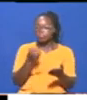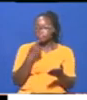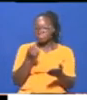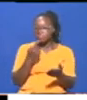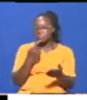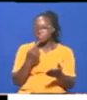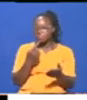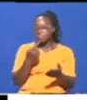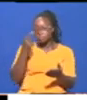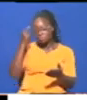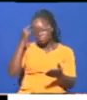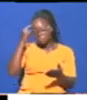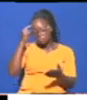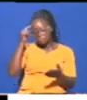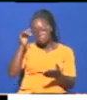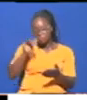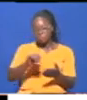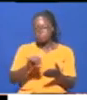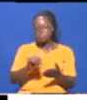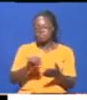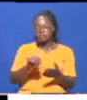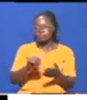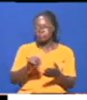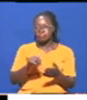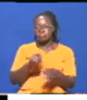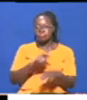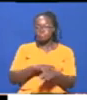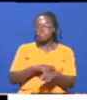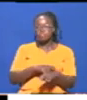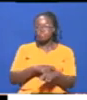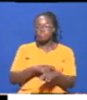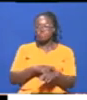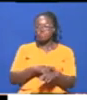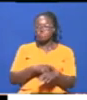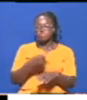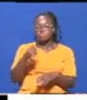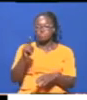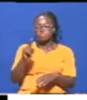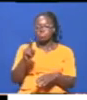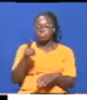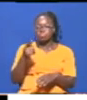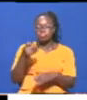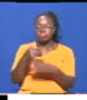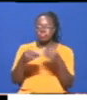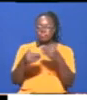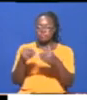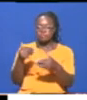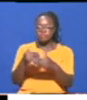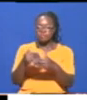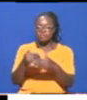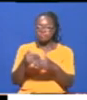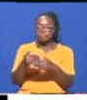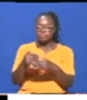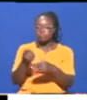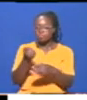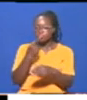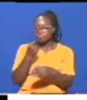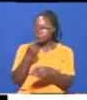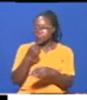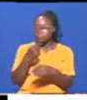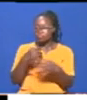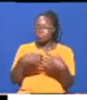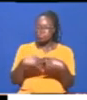we thought that it's the high time that if we set up a pharmaceutical manufacturing